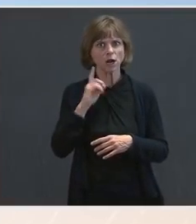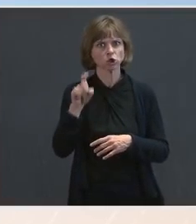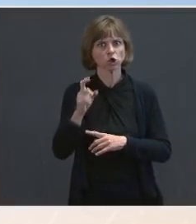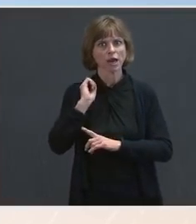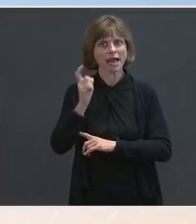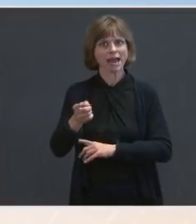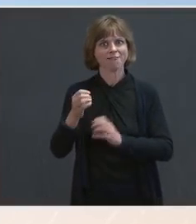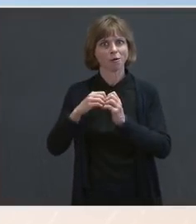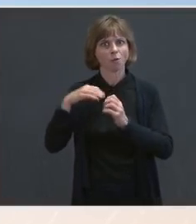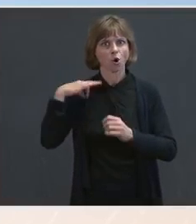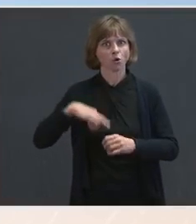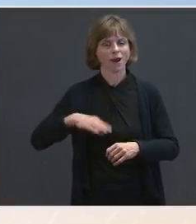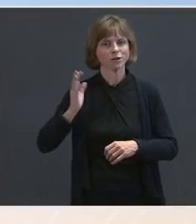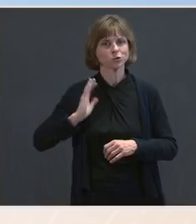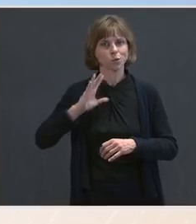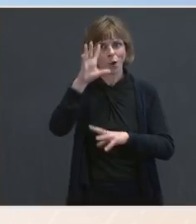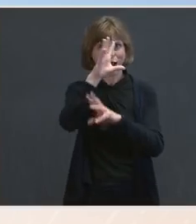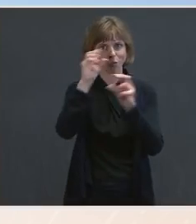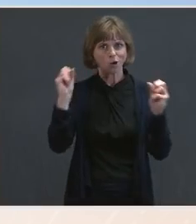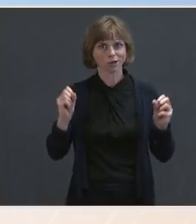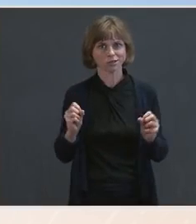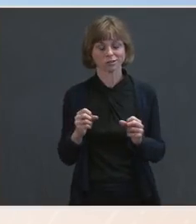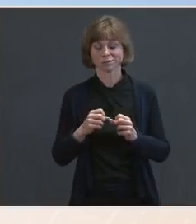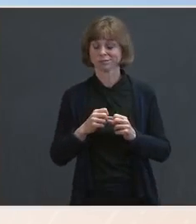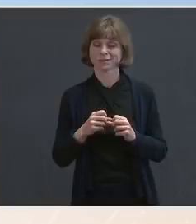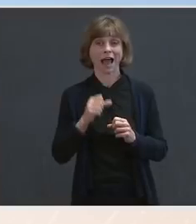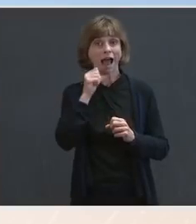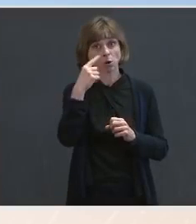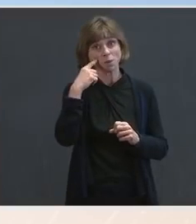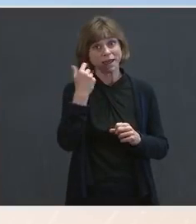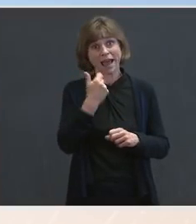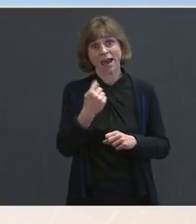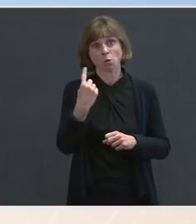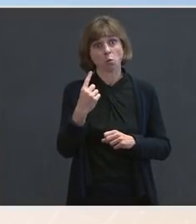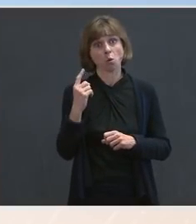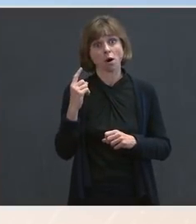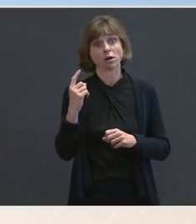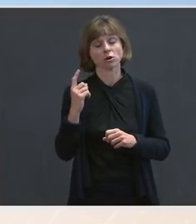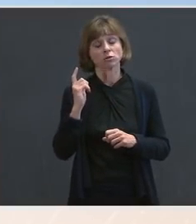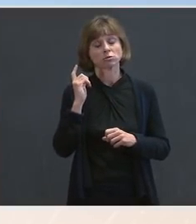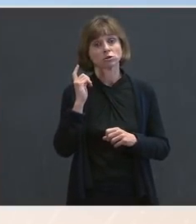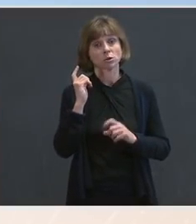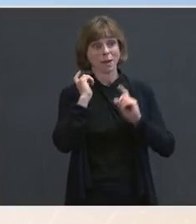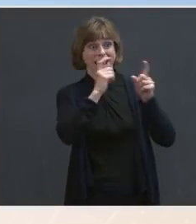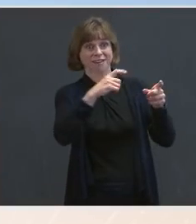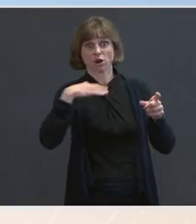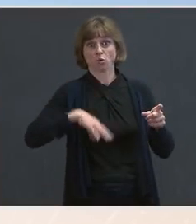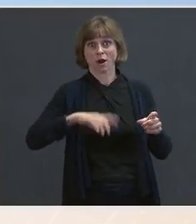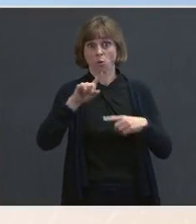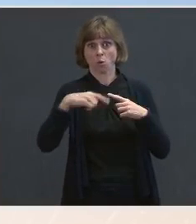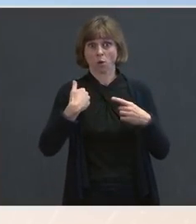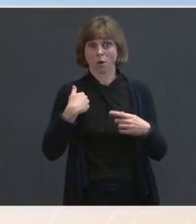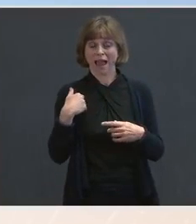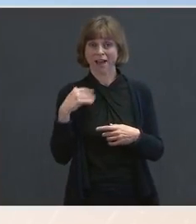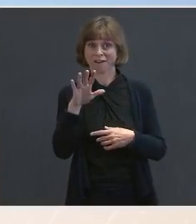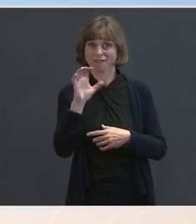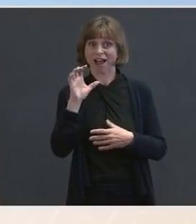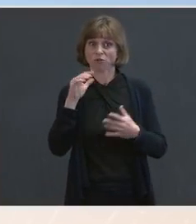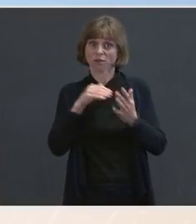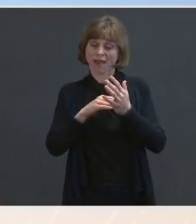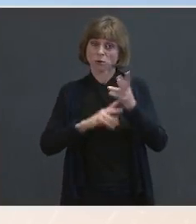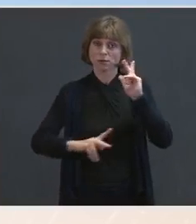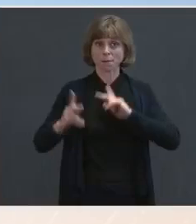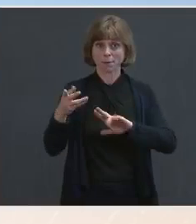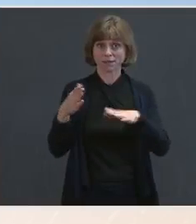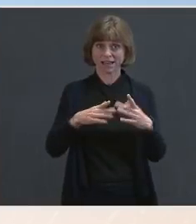least getting the ball rolling on some of these. I don't think anyone deserves credit when 500,000 people in the country have died of this pandemic. So